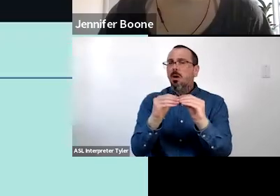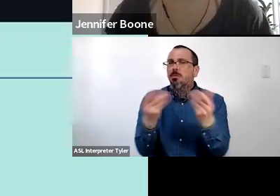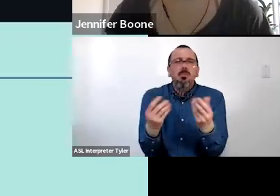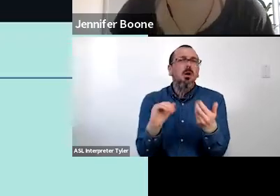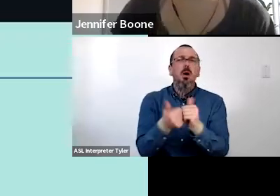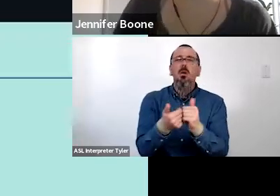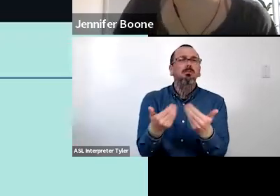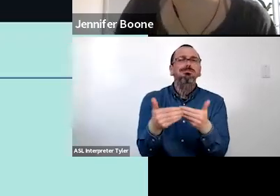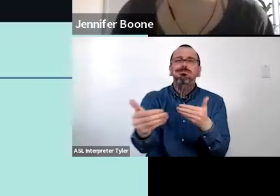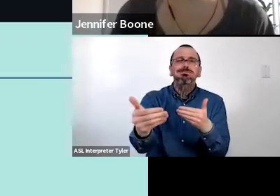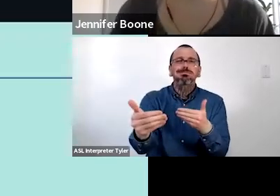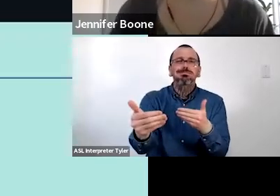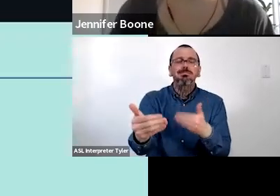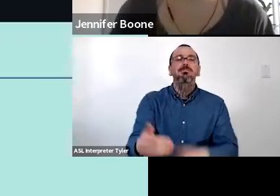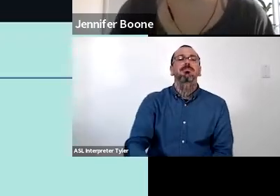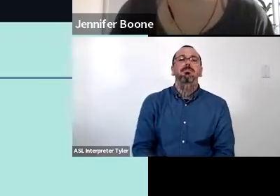I